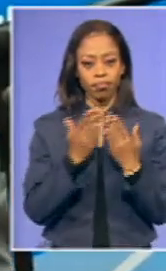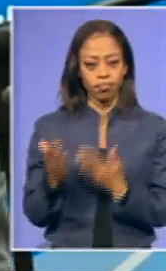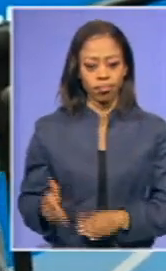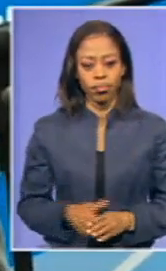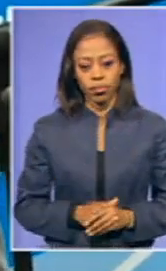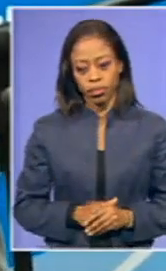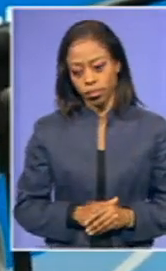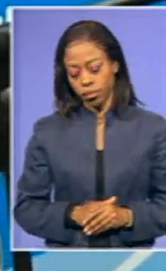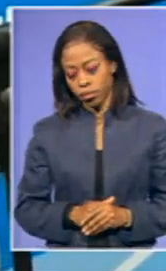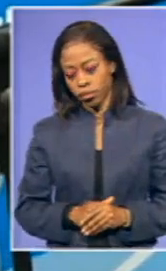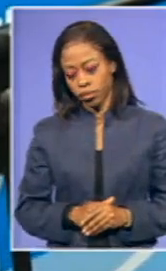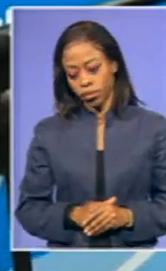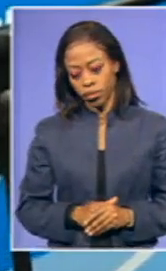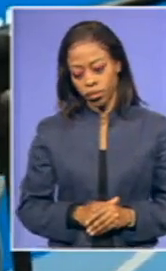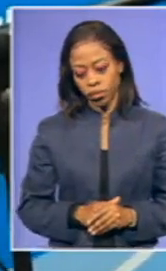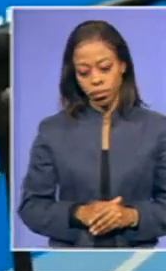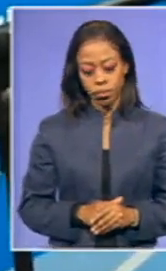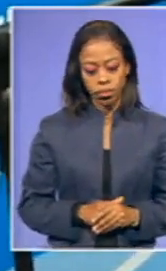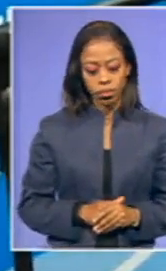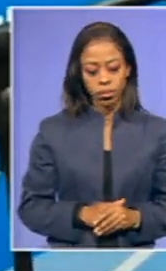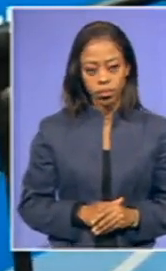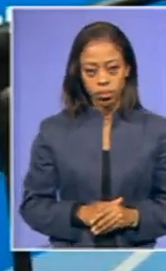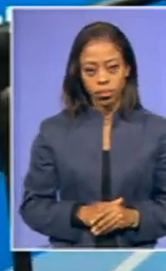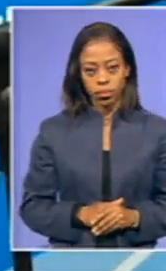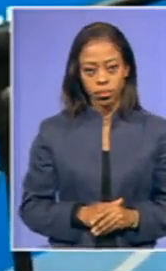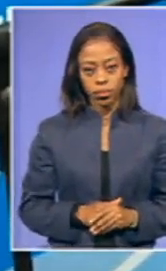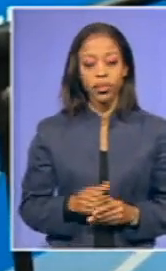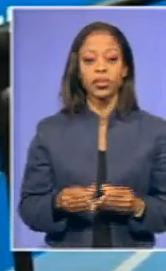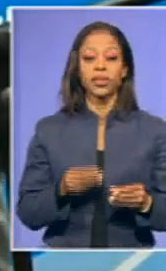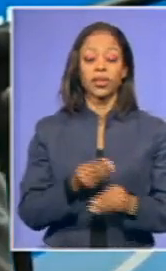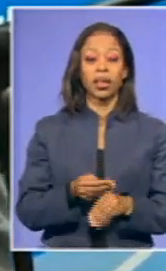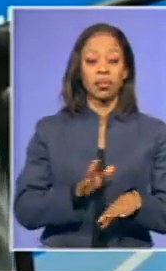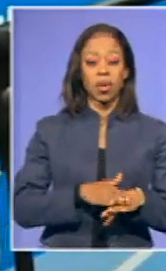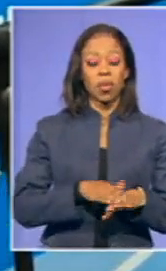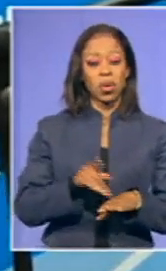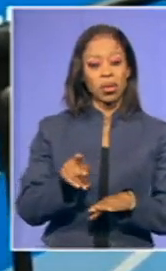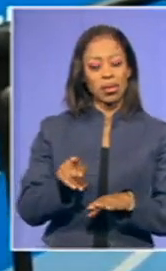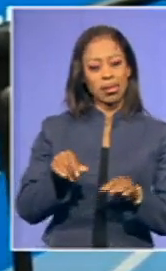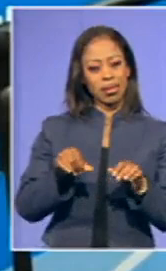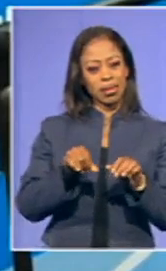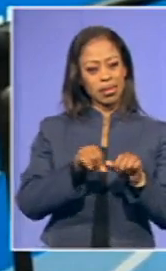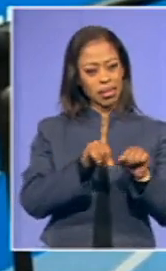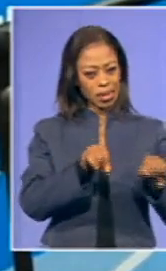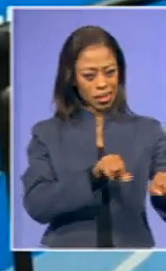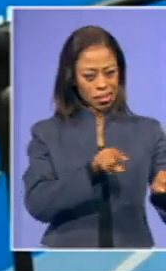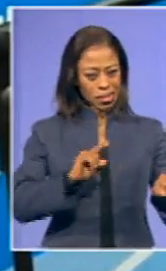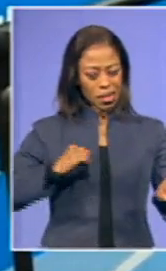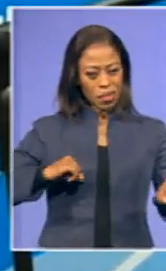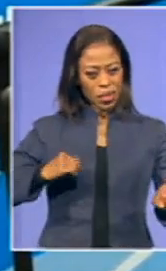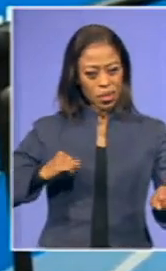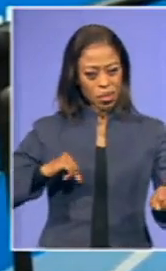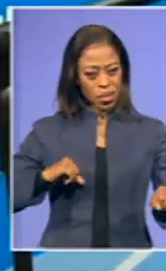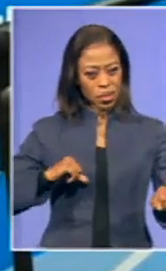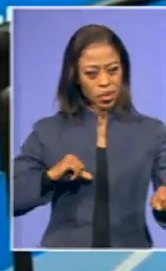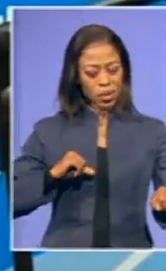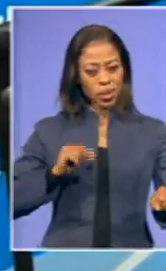Just to add, yes, leaks also occur in the reticulation system of municipalities. That is entirely the responsibility